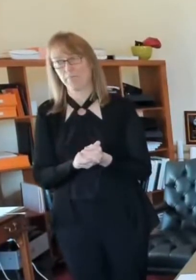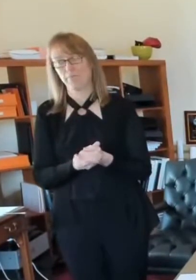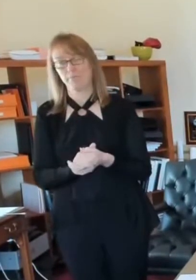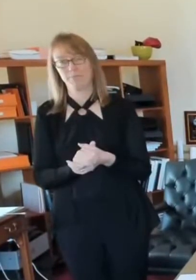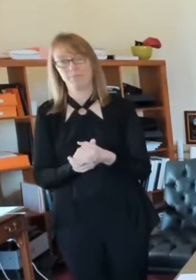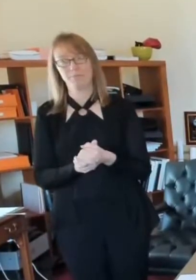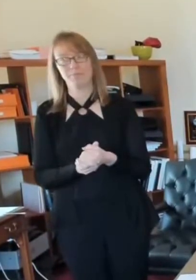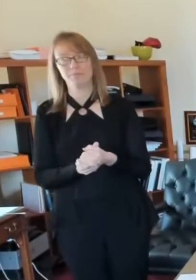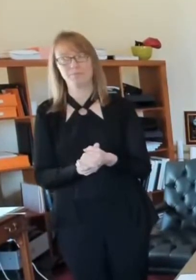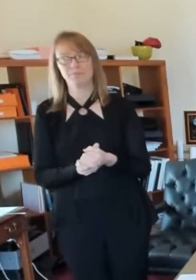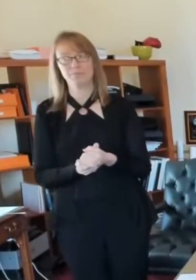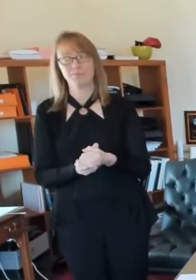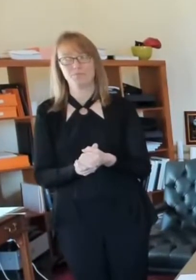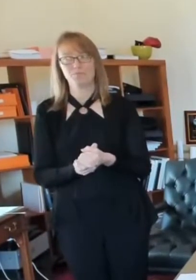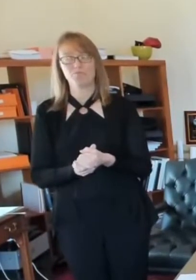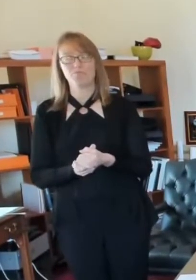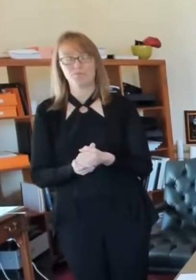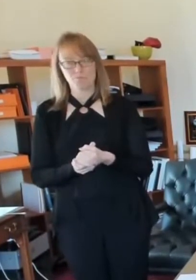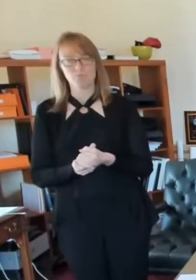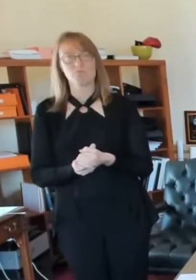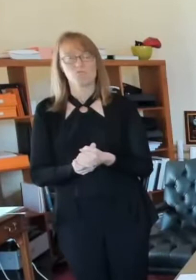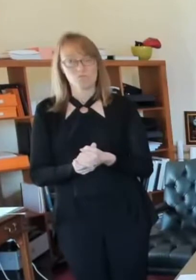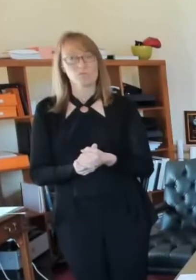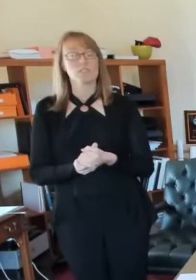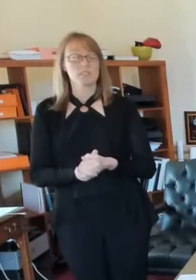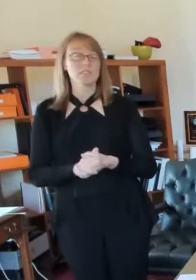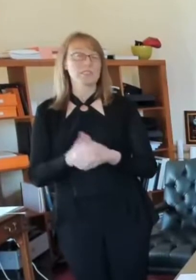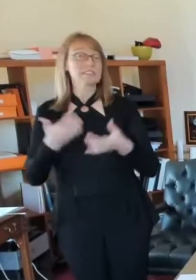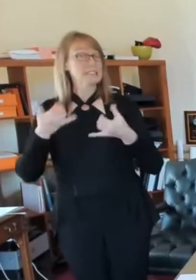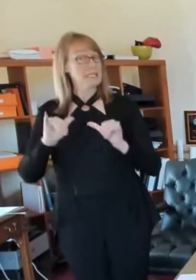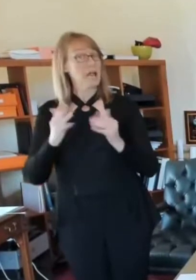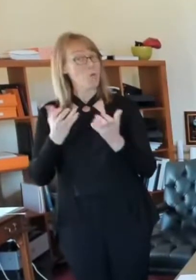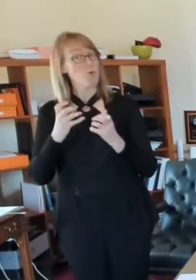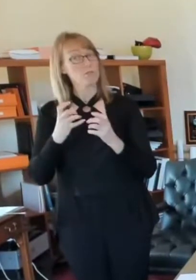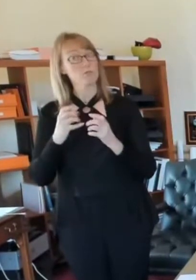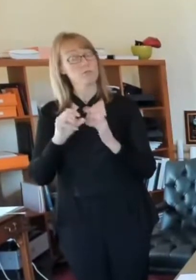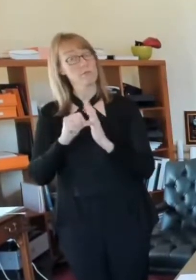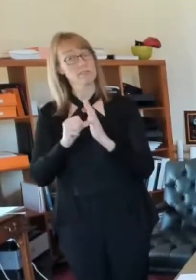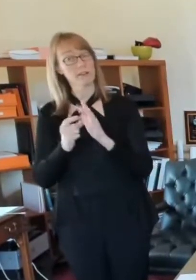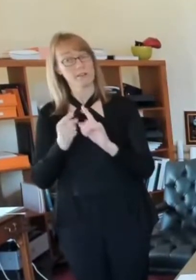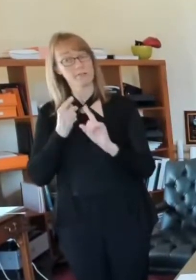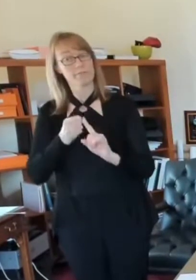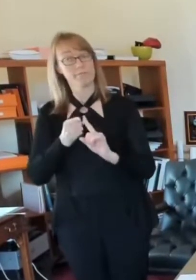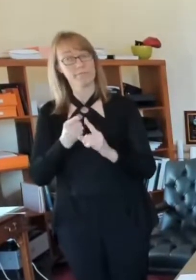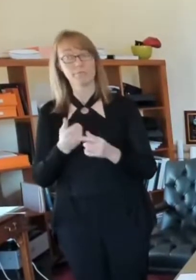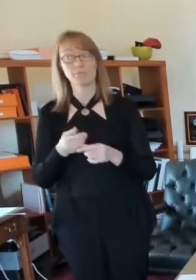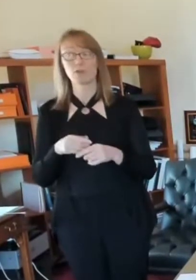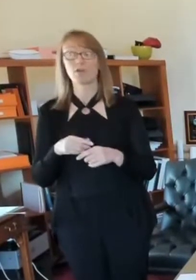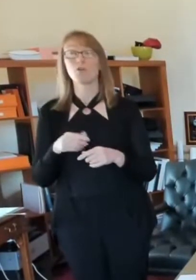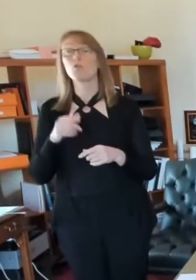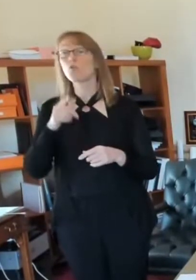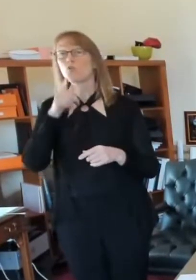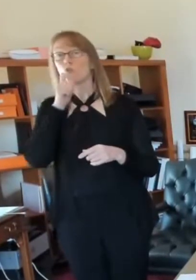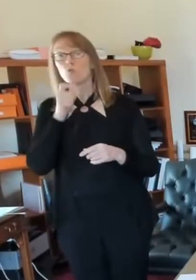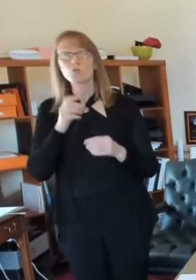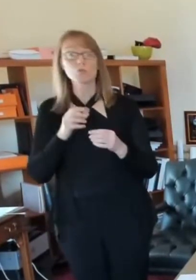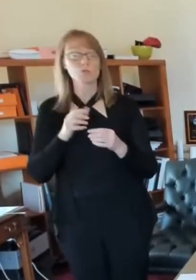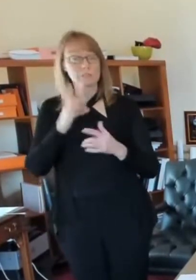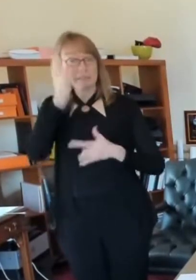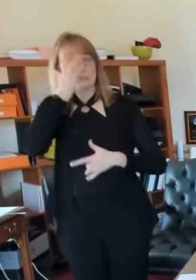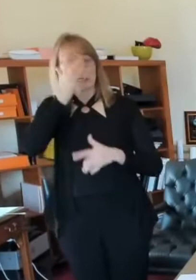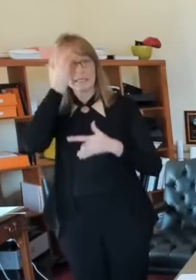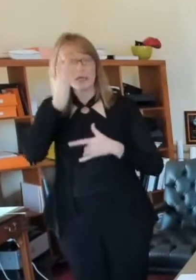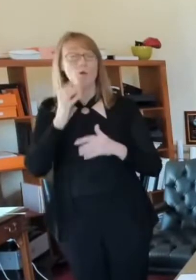still, I should just point out, still most of the cases for the last month are people in their 20s and 30s. People in